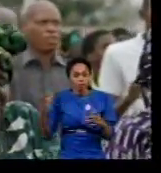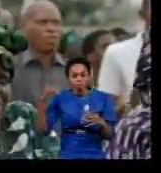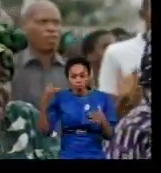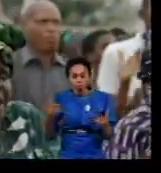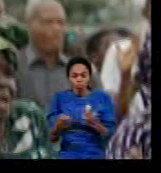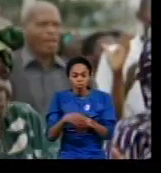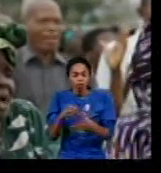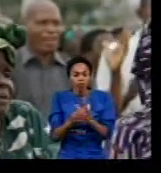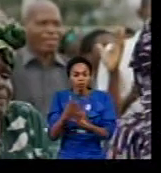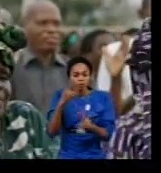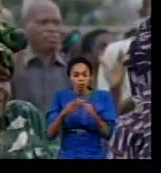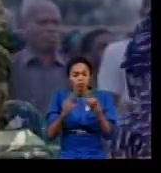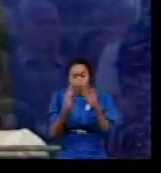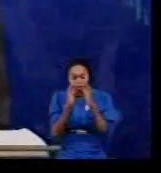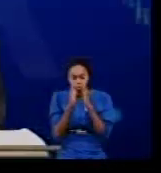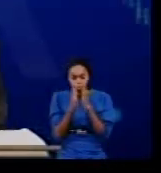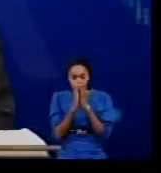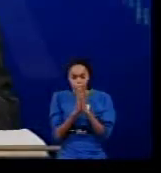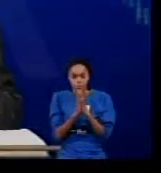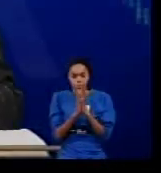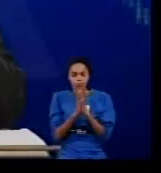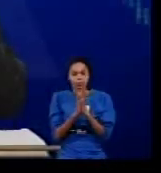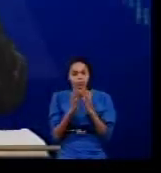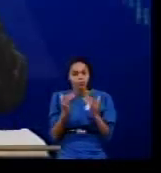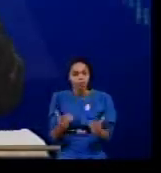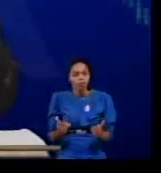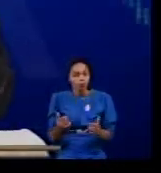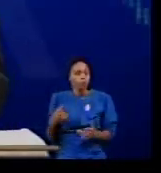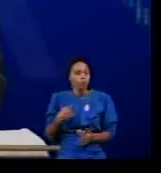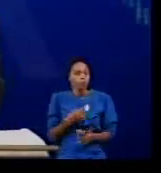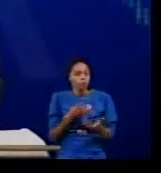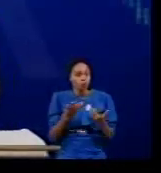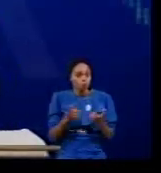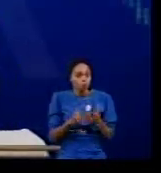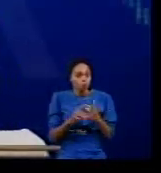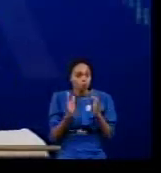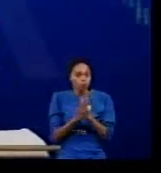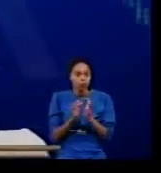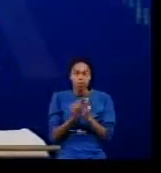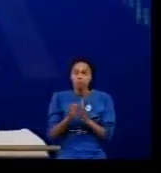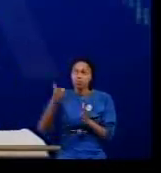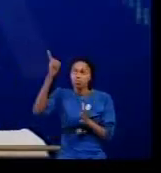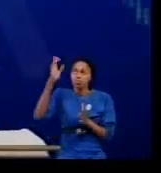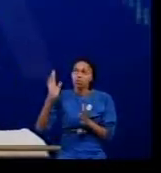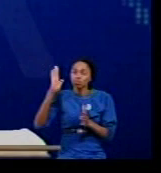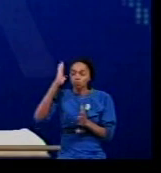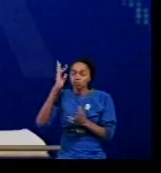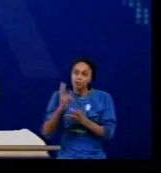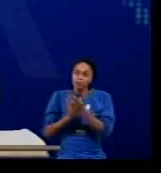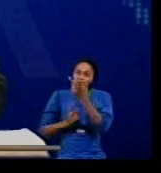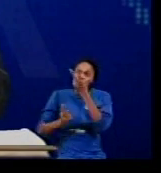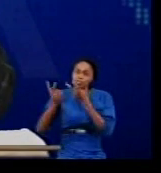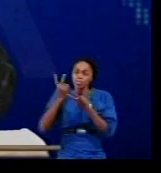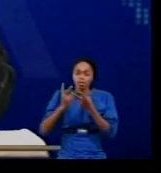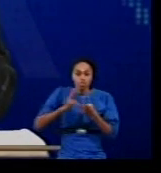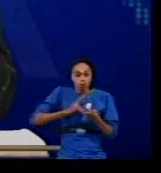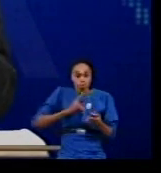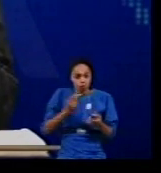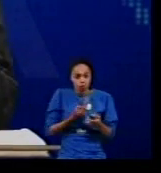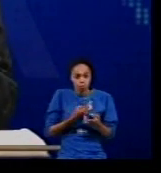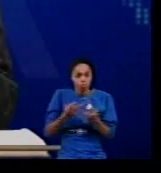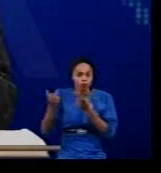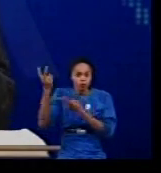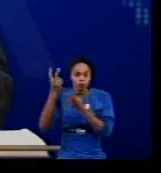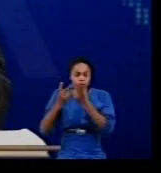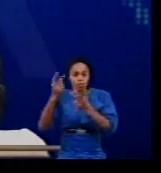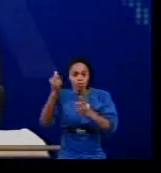anyone to salvation and separation, what normally follows is that he wants us to come into the service of the Lord. Judges chapter